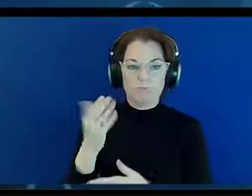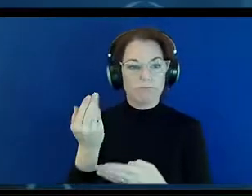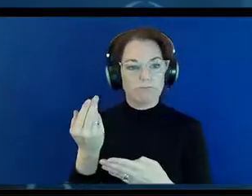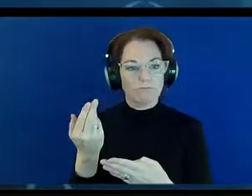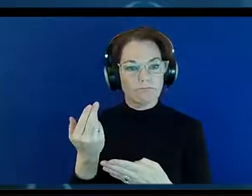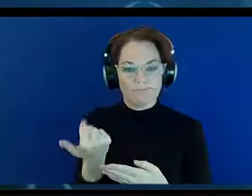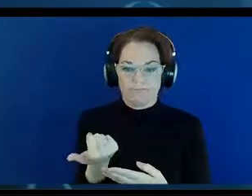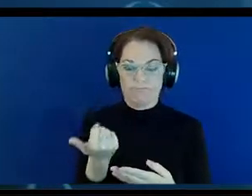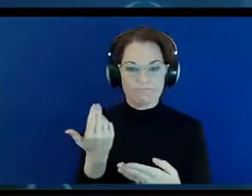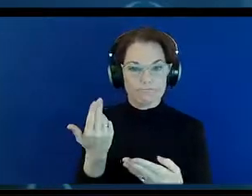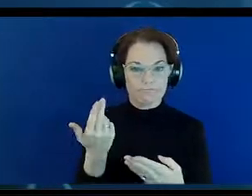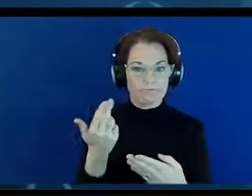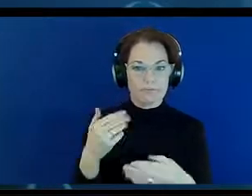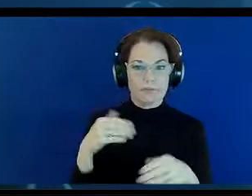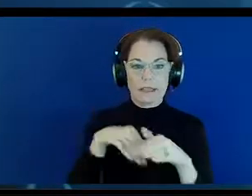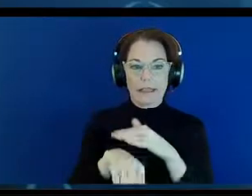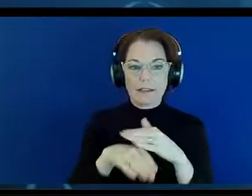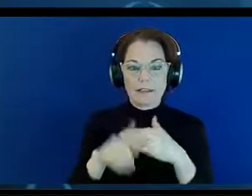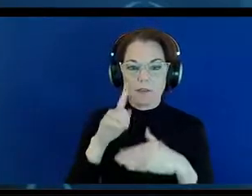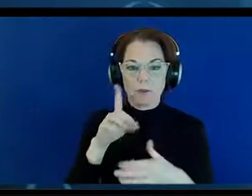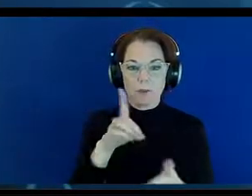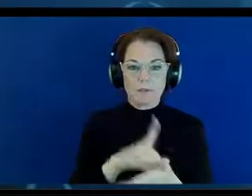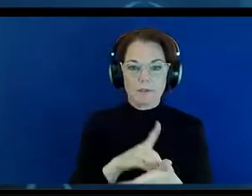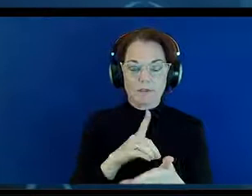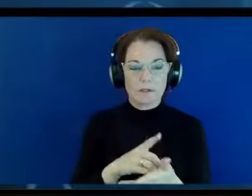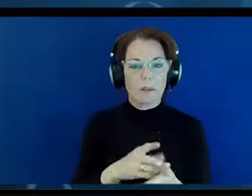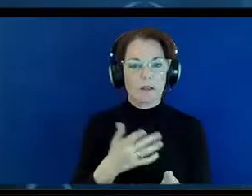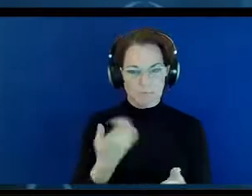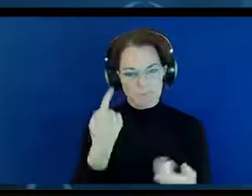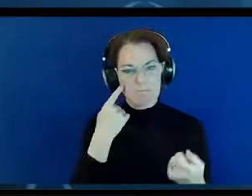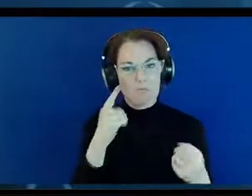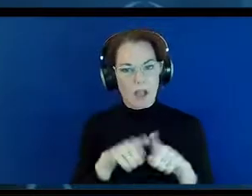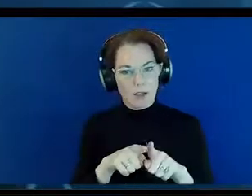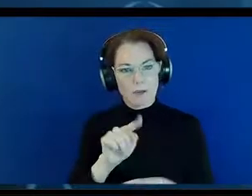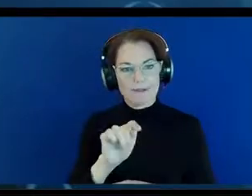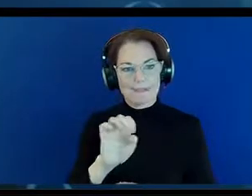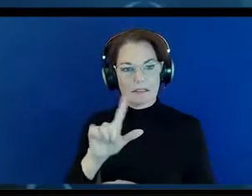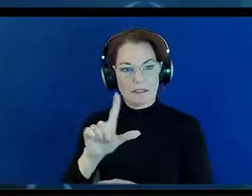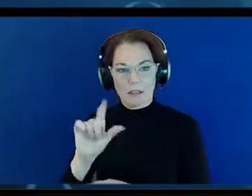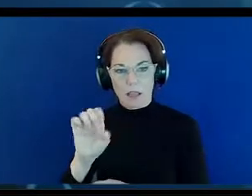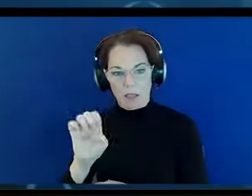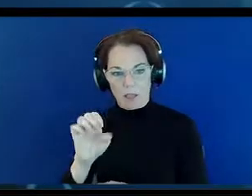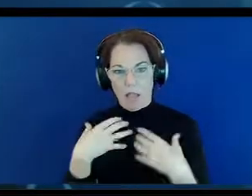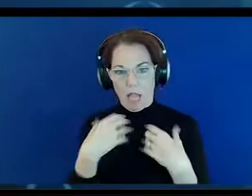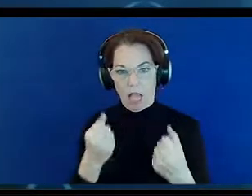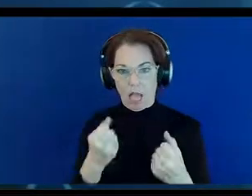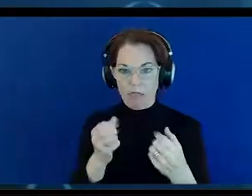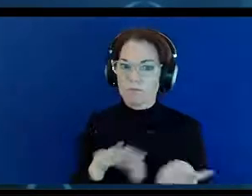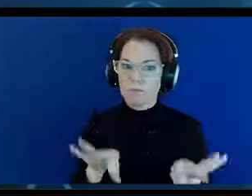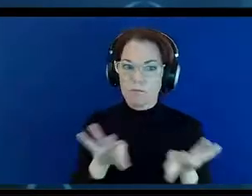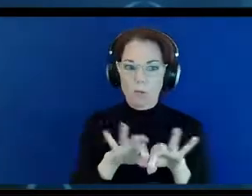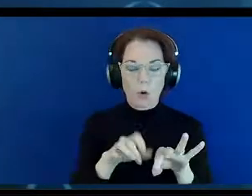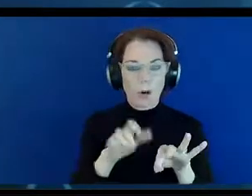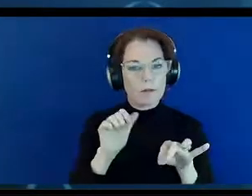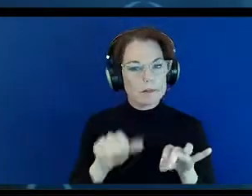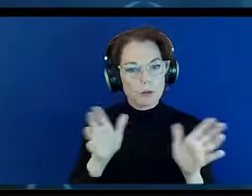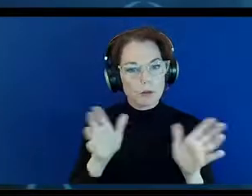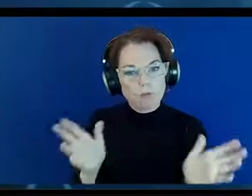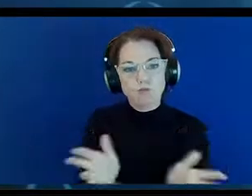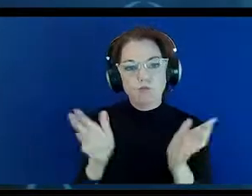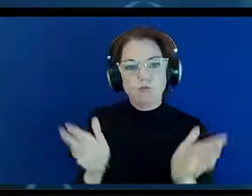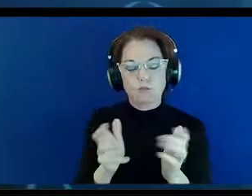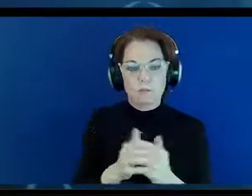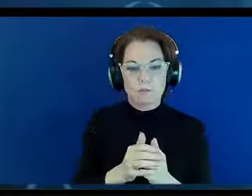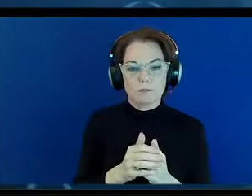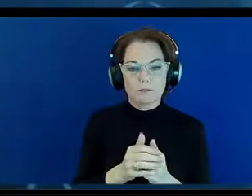continue pushing the envelope on telehealth. And I would say it's not only important from a direct health perspective, but Senator,